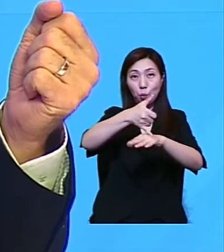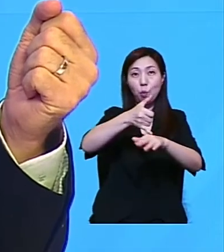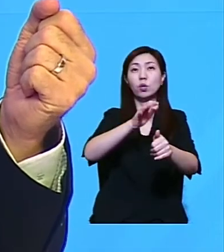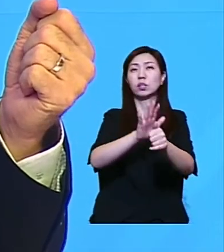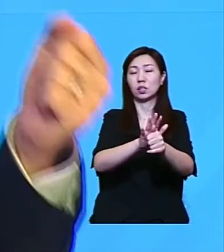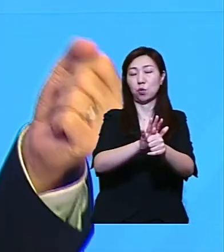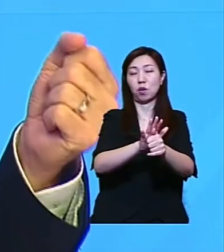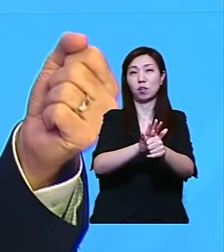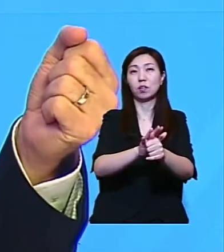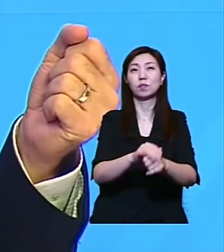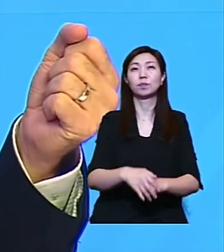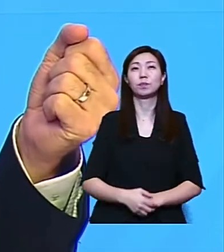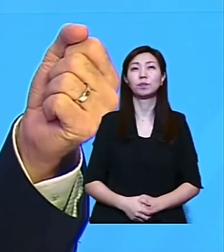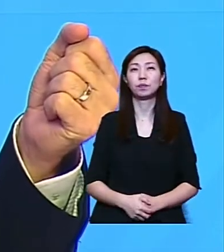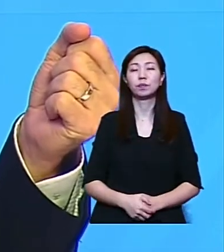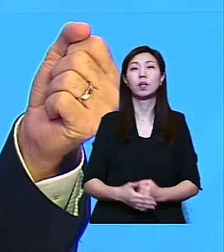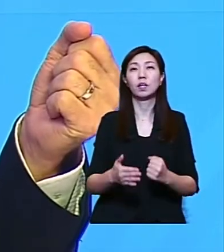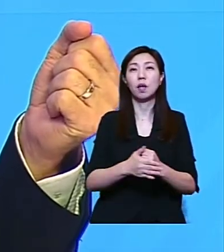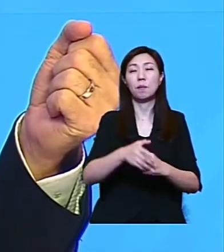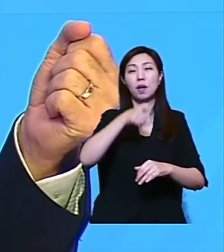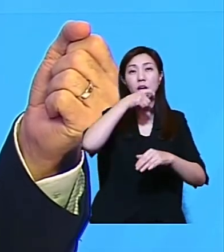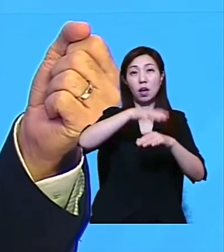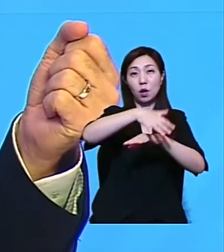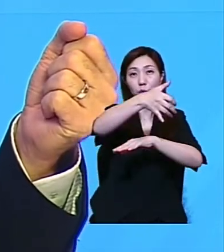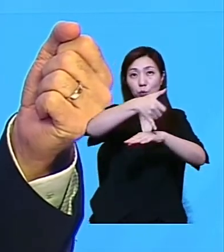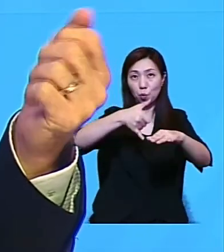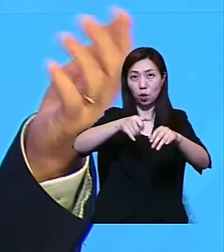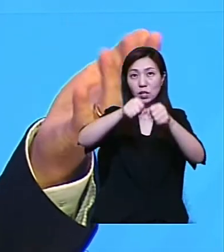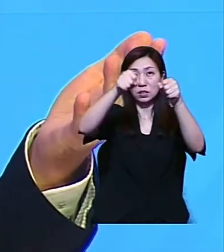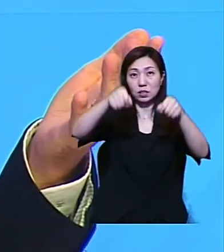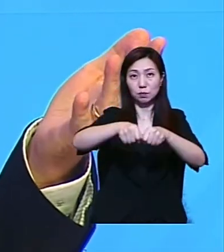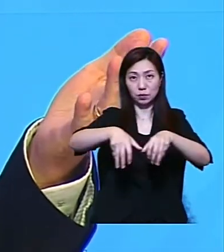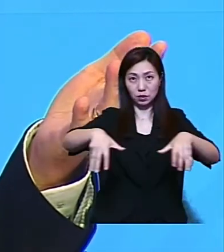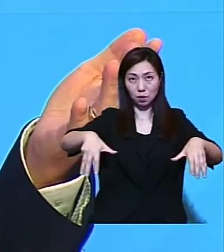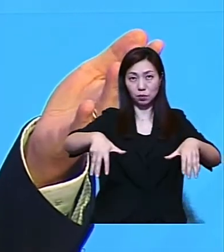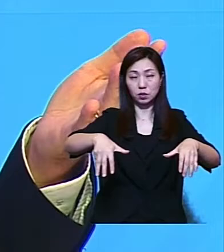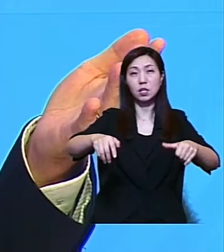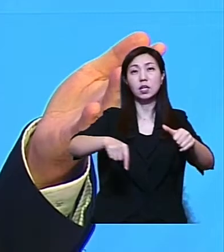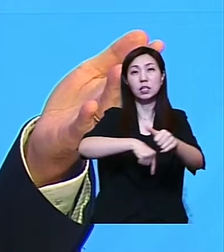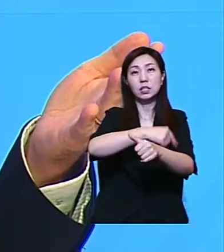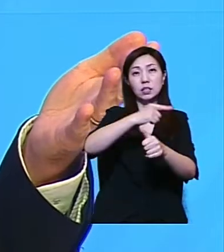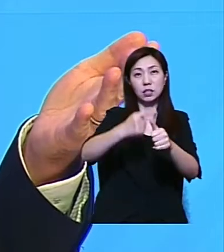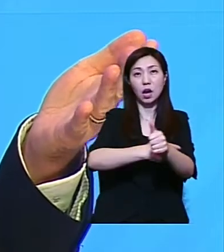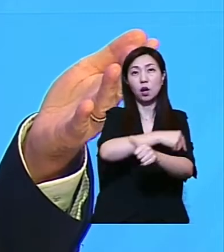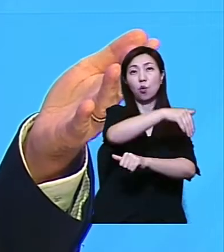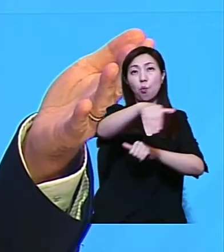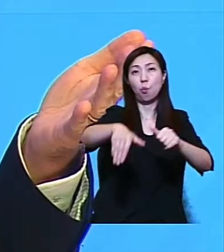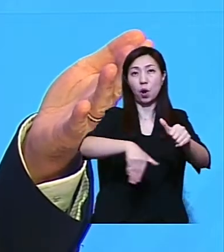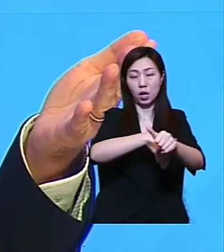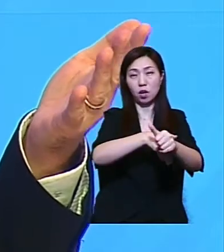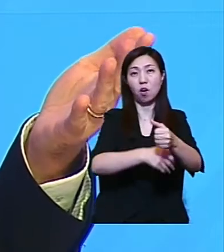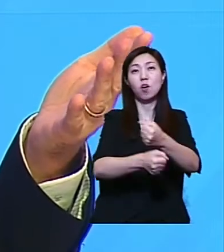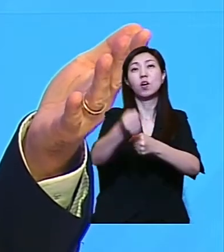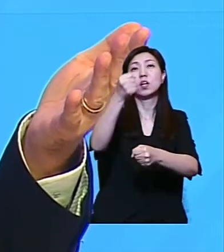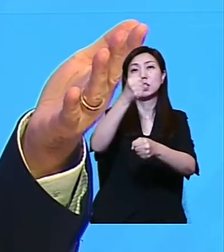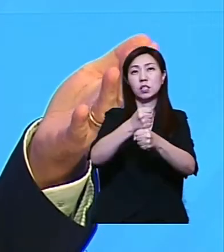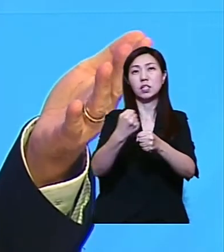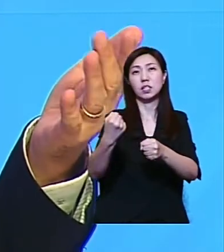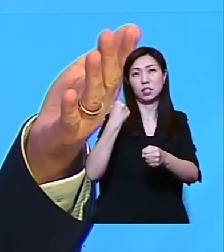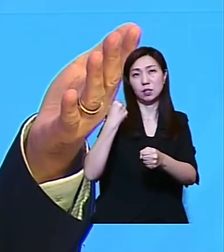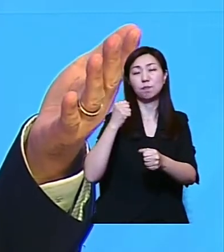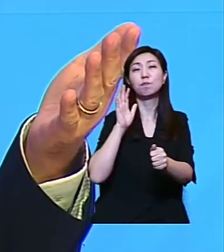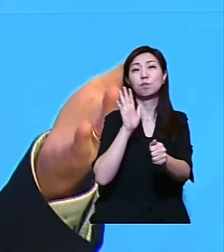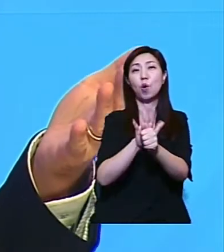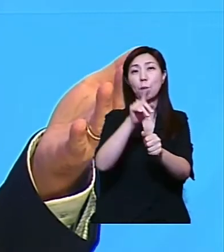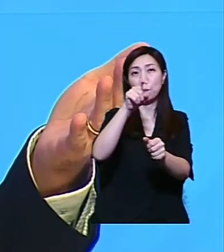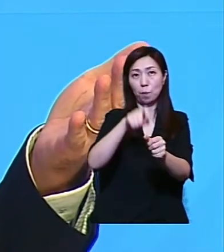making the agriculture system more climate resilient. And in Jordan, same thing. They are hosting a very